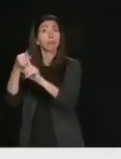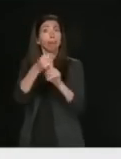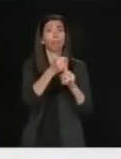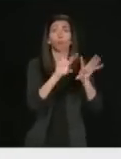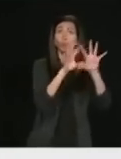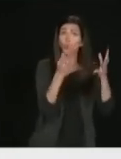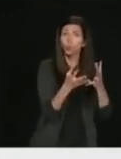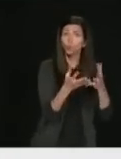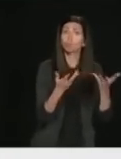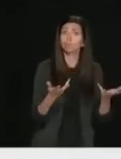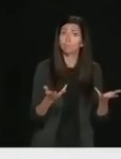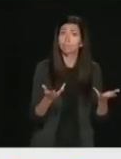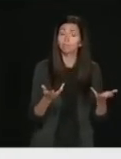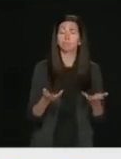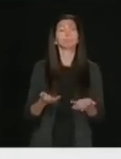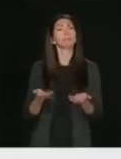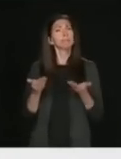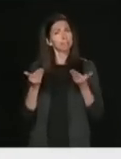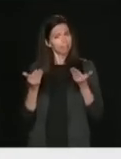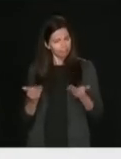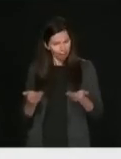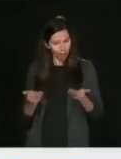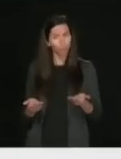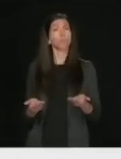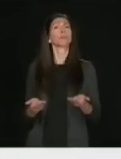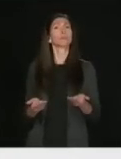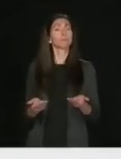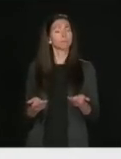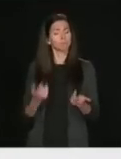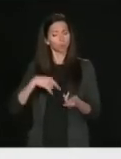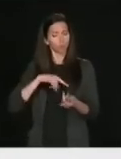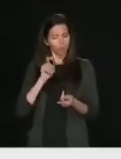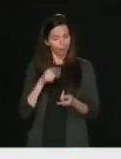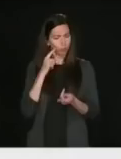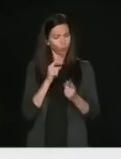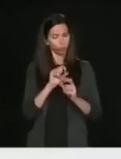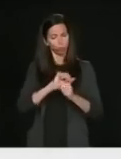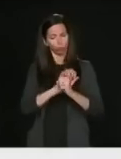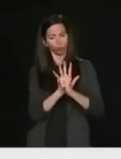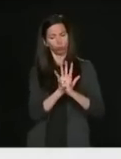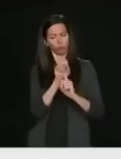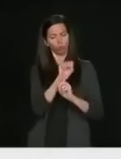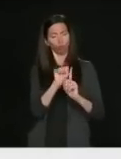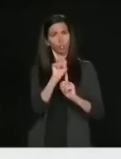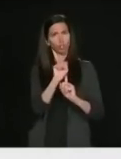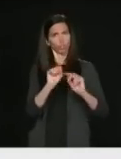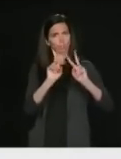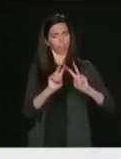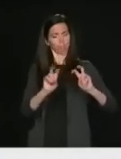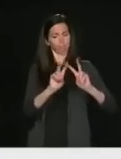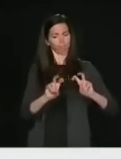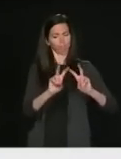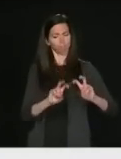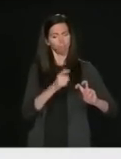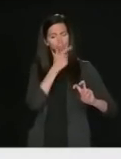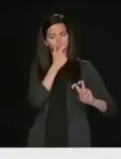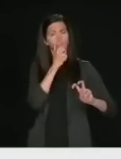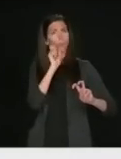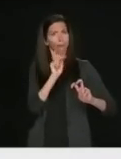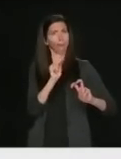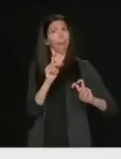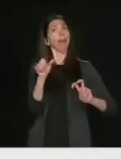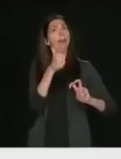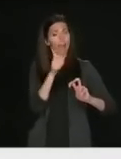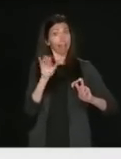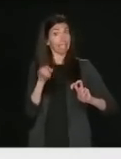reflect of what will be the modifications, the improvements of these institutions that will bring us throughout